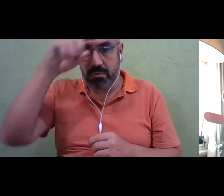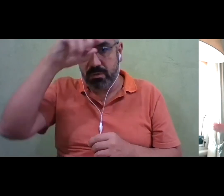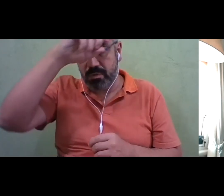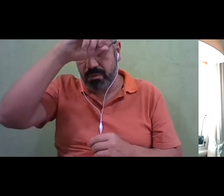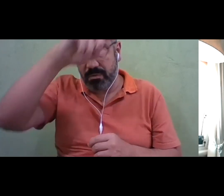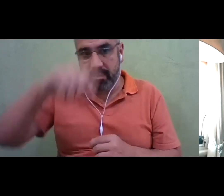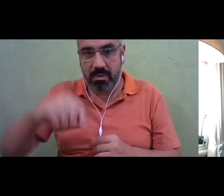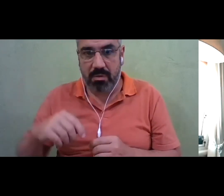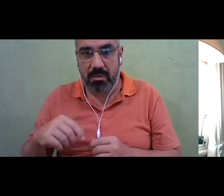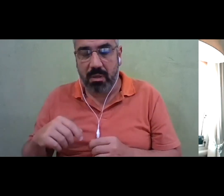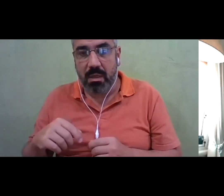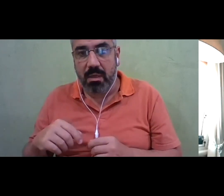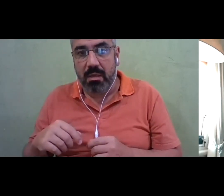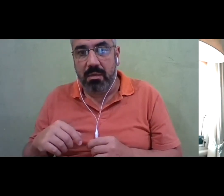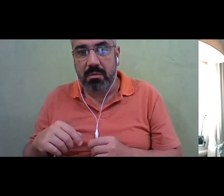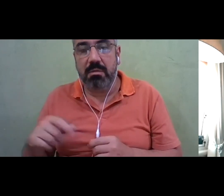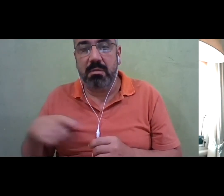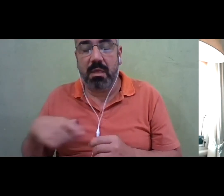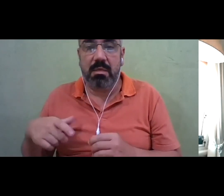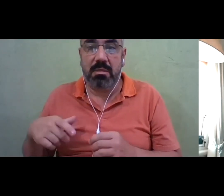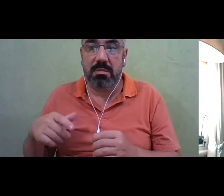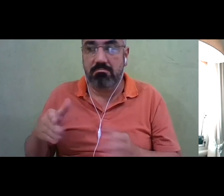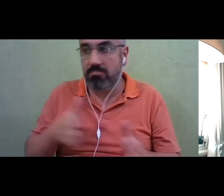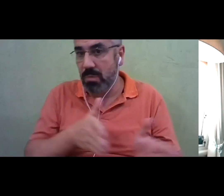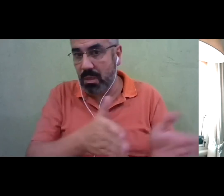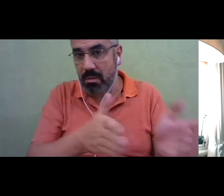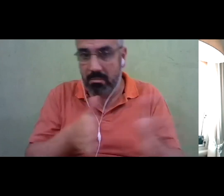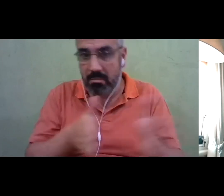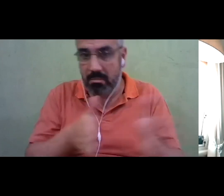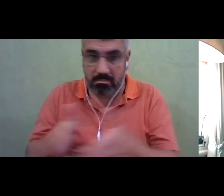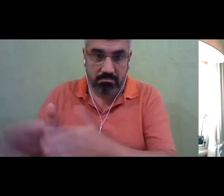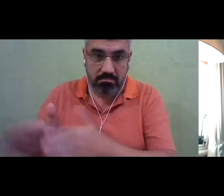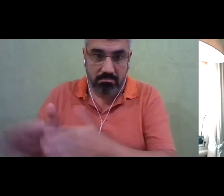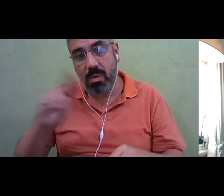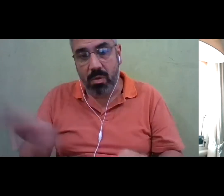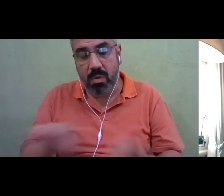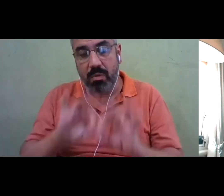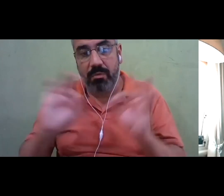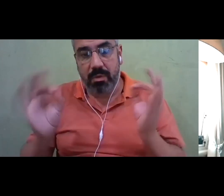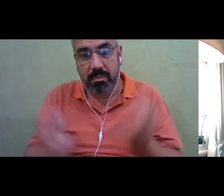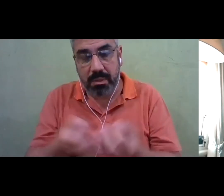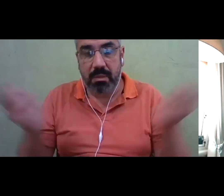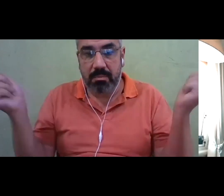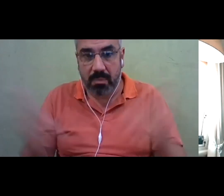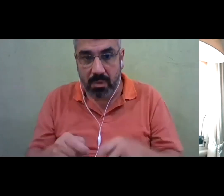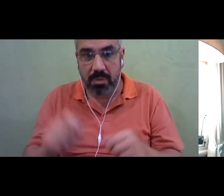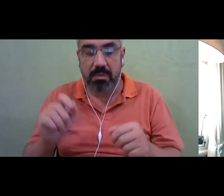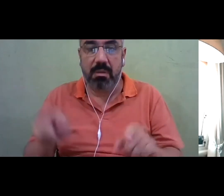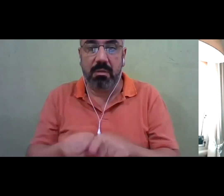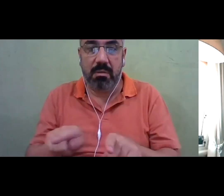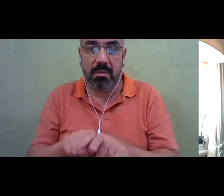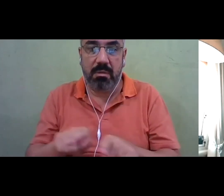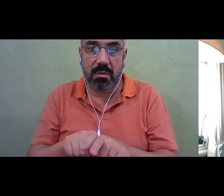sailing off in slightly different directions, all friends like a family, yeah, but they were diverging because of